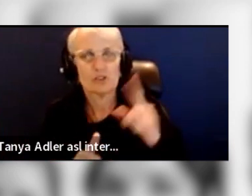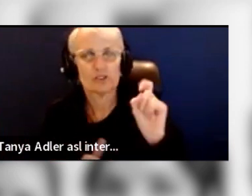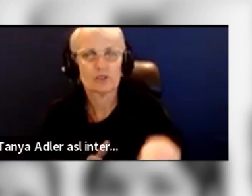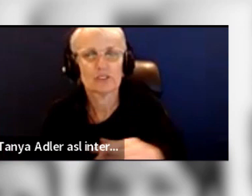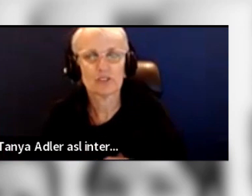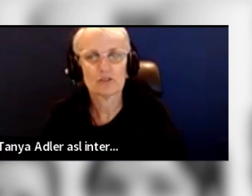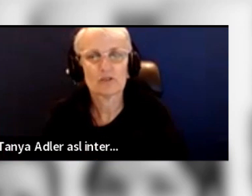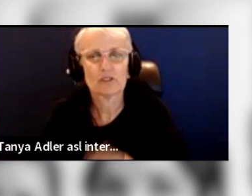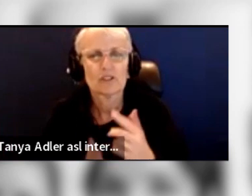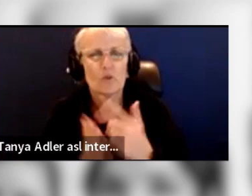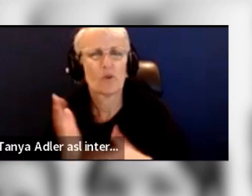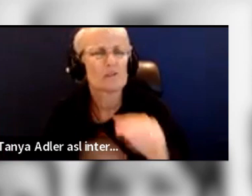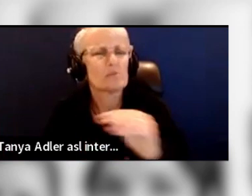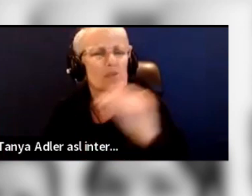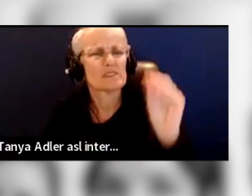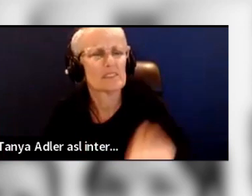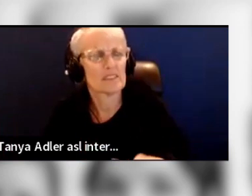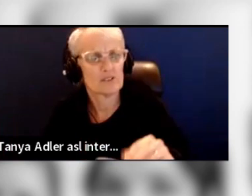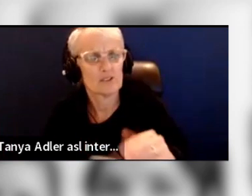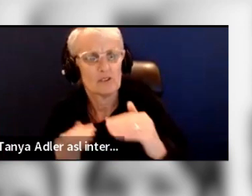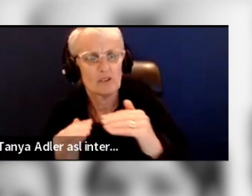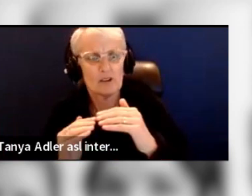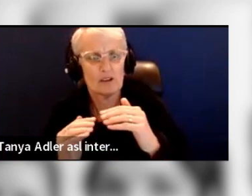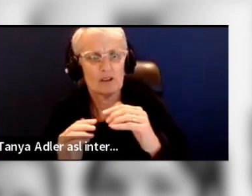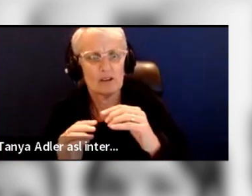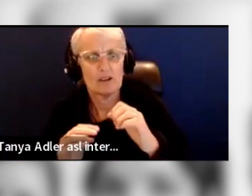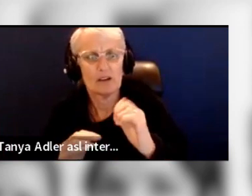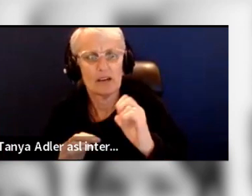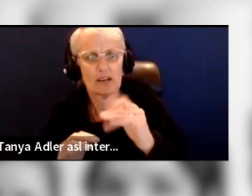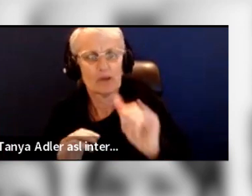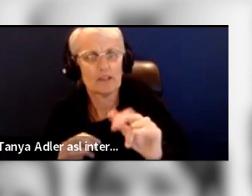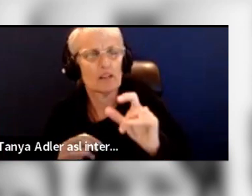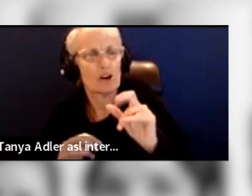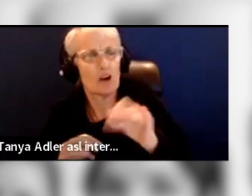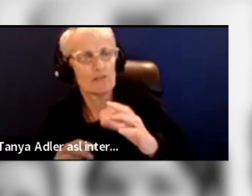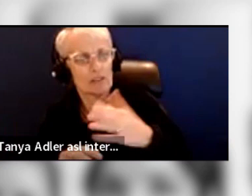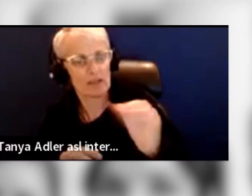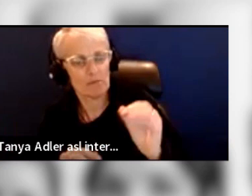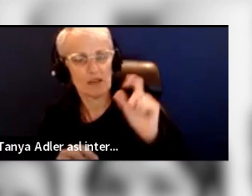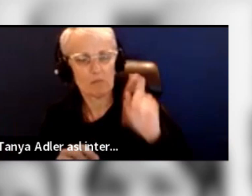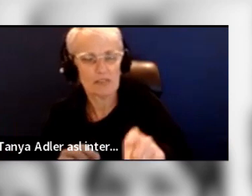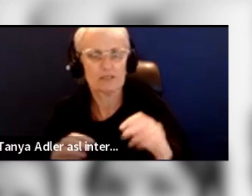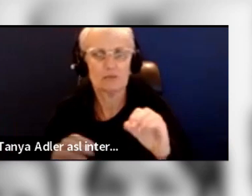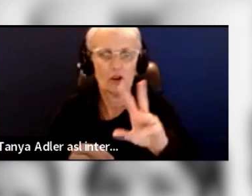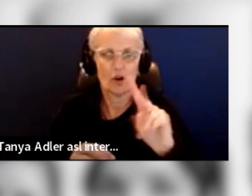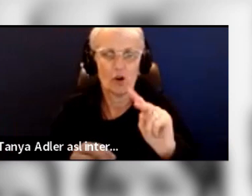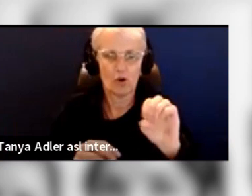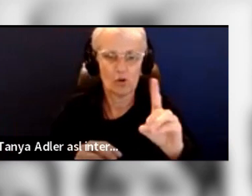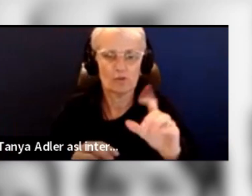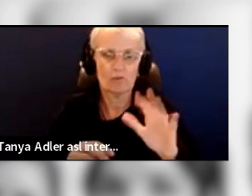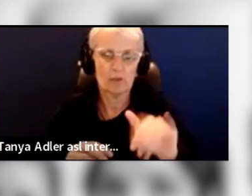here is, what percentage of the equity of the company has to be owned by underrepresented groups for that 25%